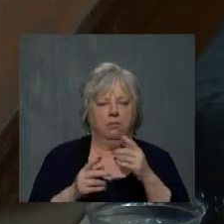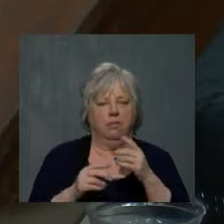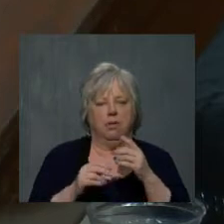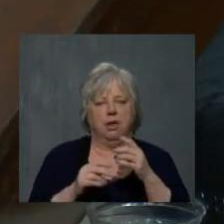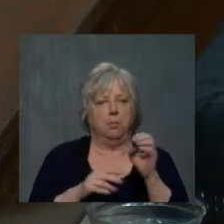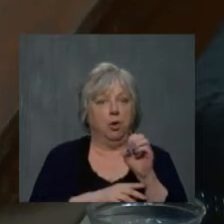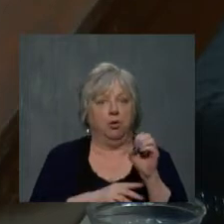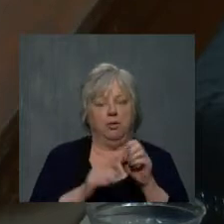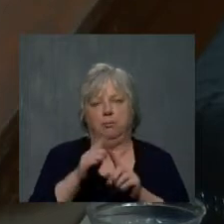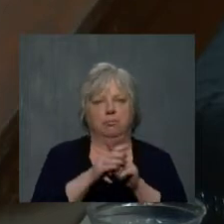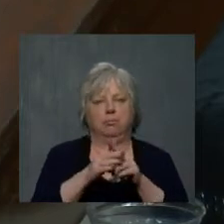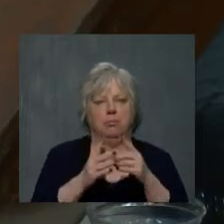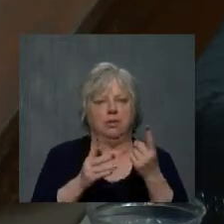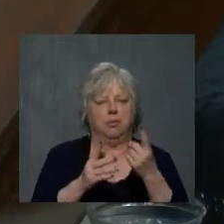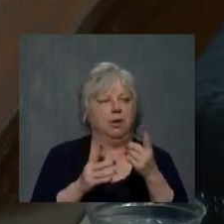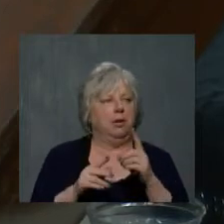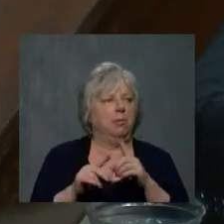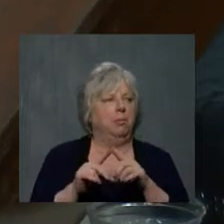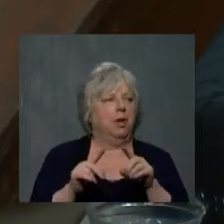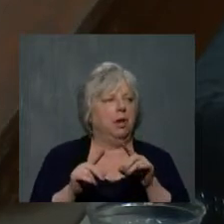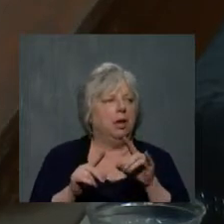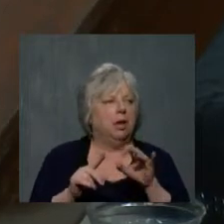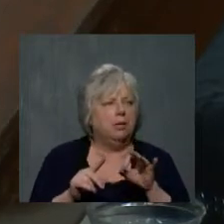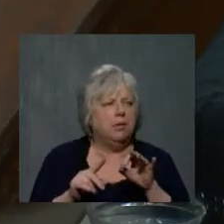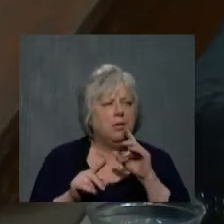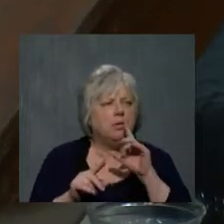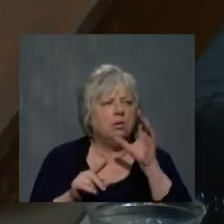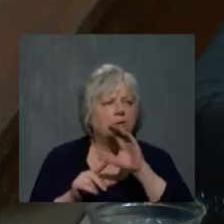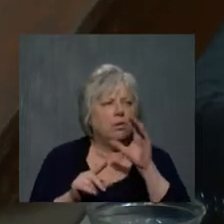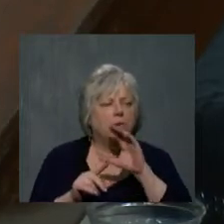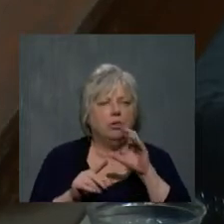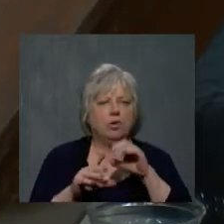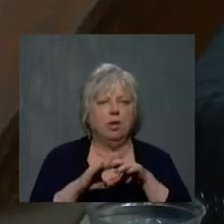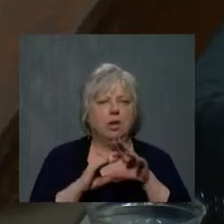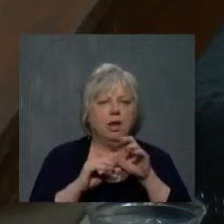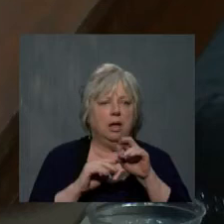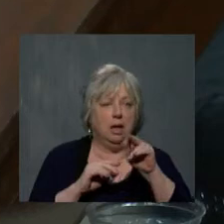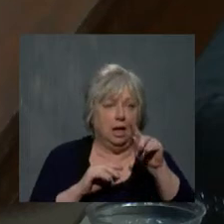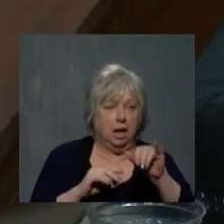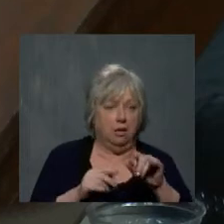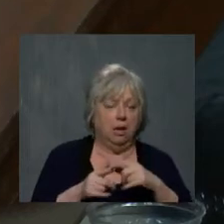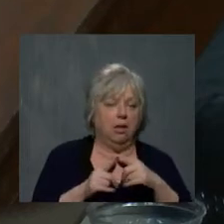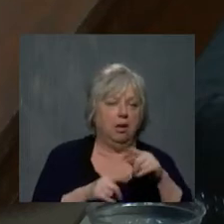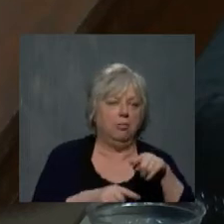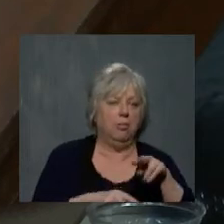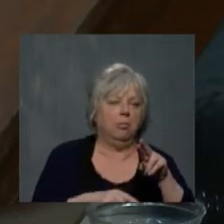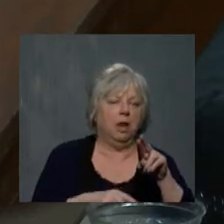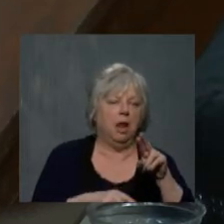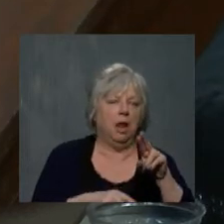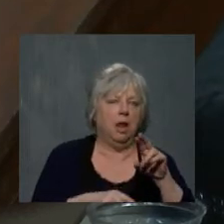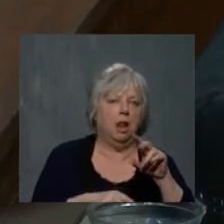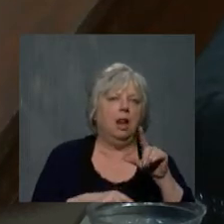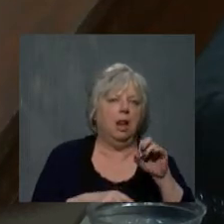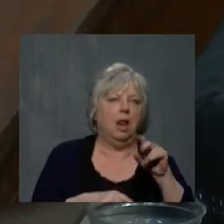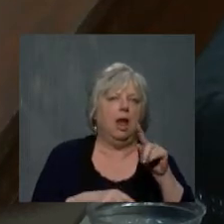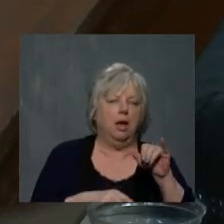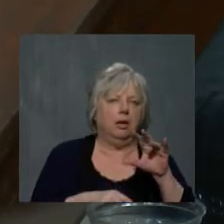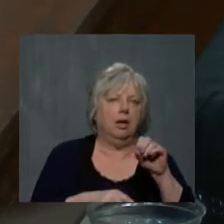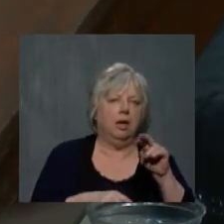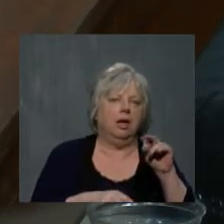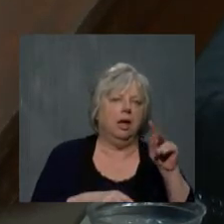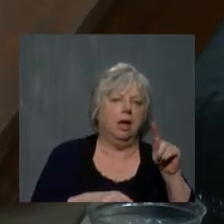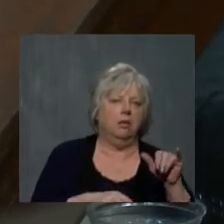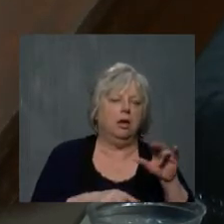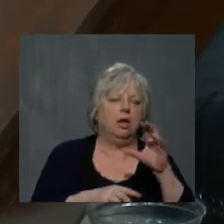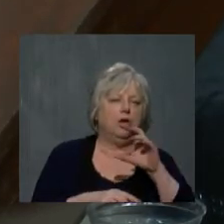there were to be a search of the property that's within the county aspect of it, then the Pulaski County Sheriff's Office would probably